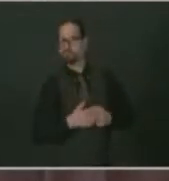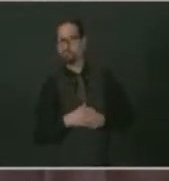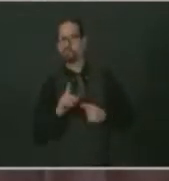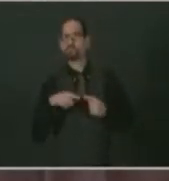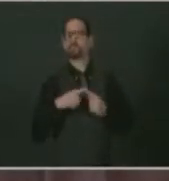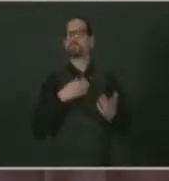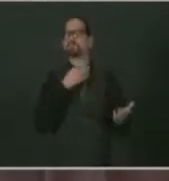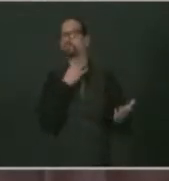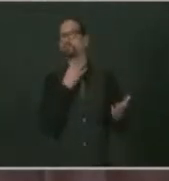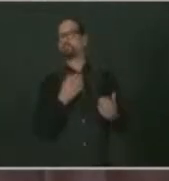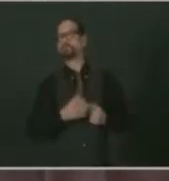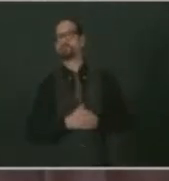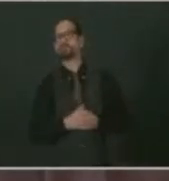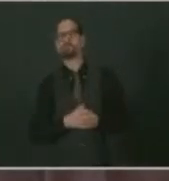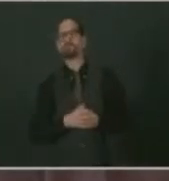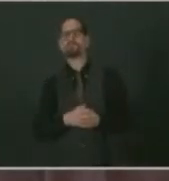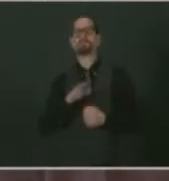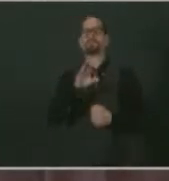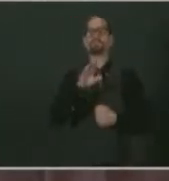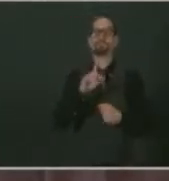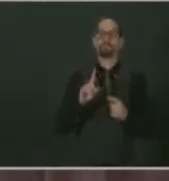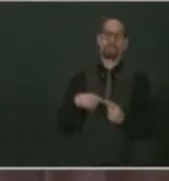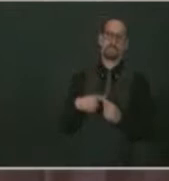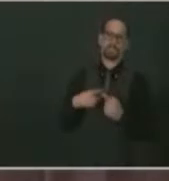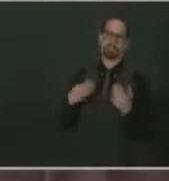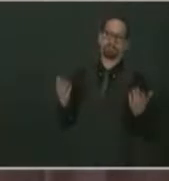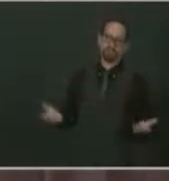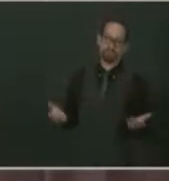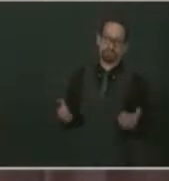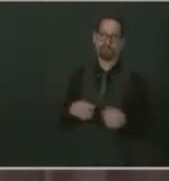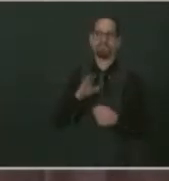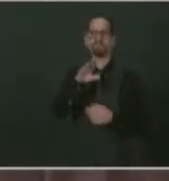as I mentioned last week, there'll be music in Newport and this summer, and